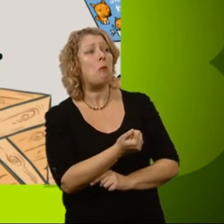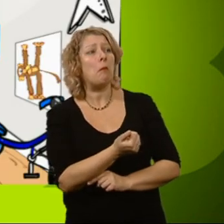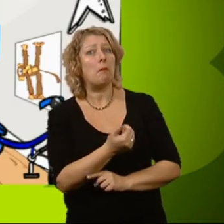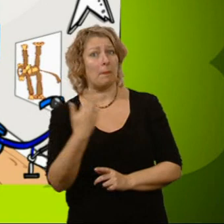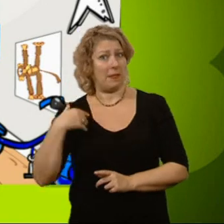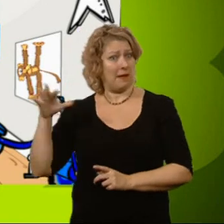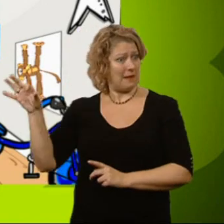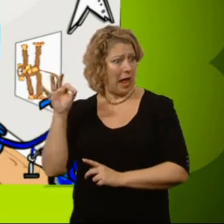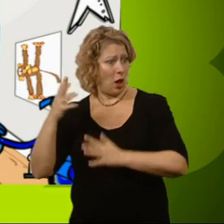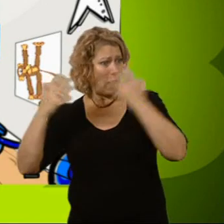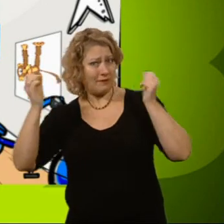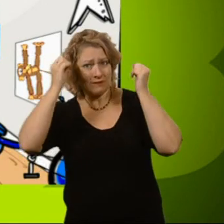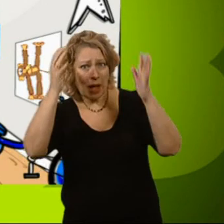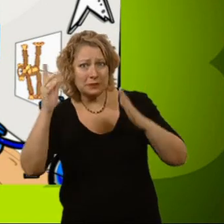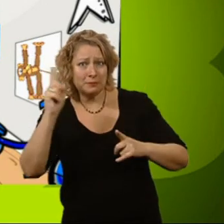of celebrities round to,